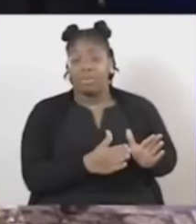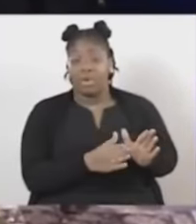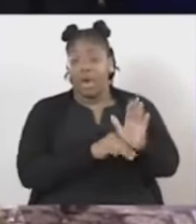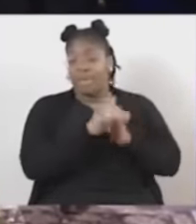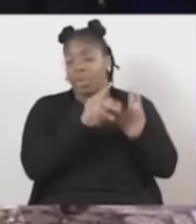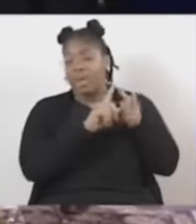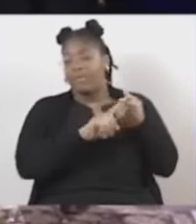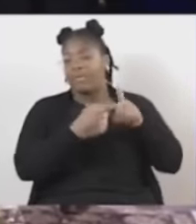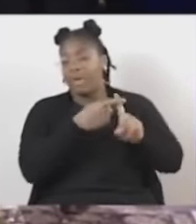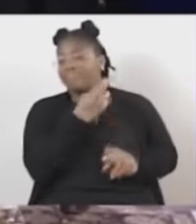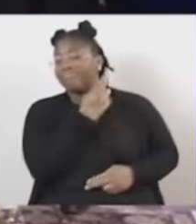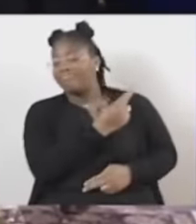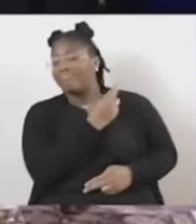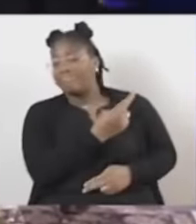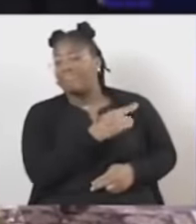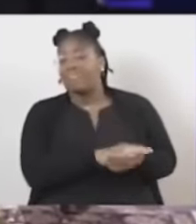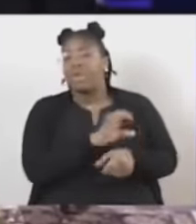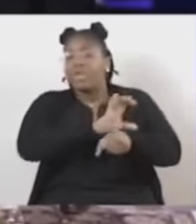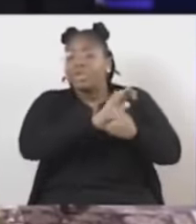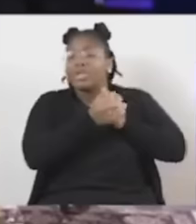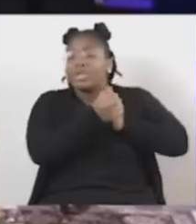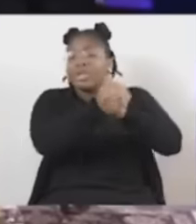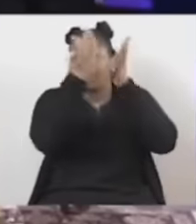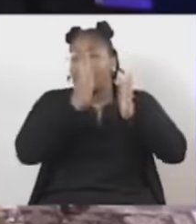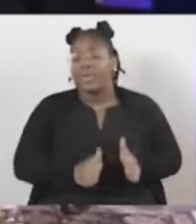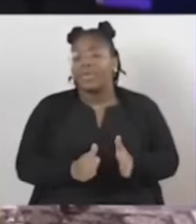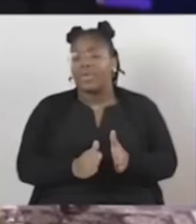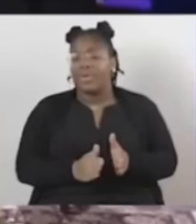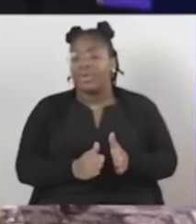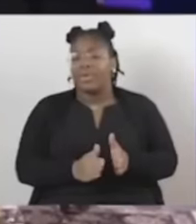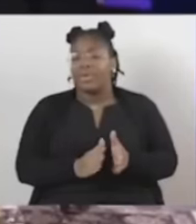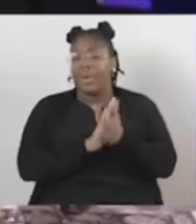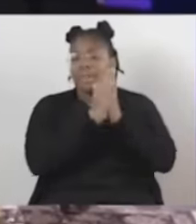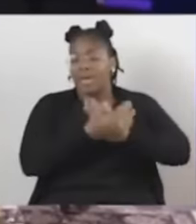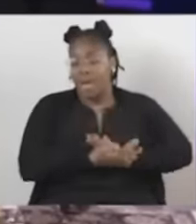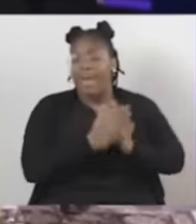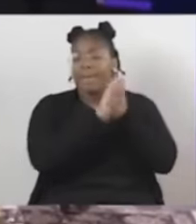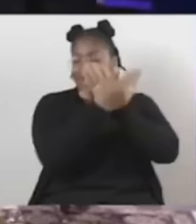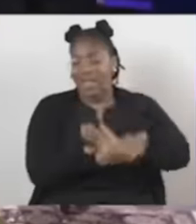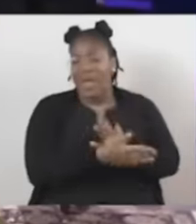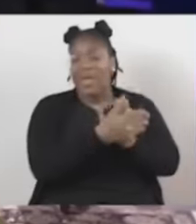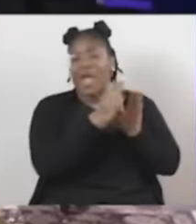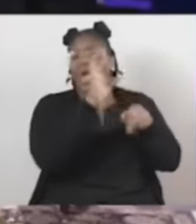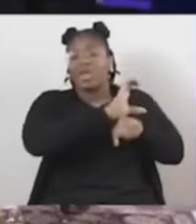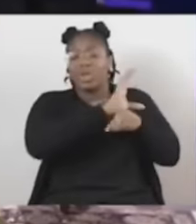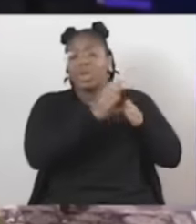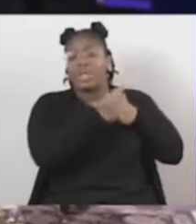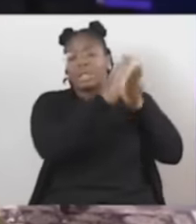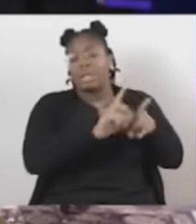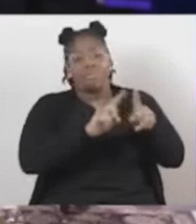maturing friend. You're a church leader in progress. But you have a loose